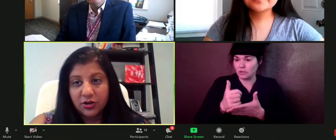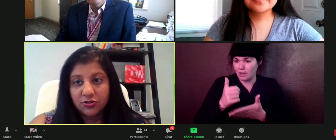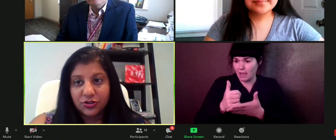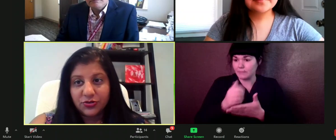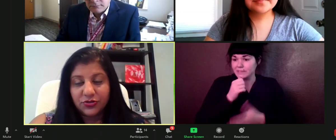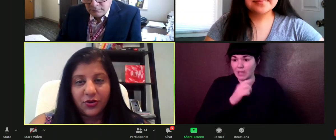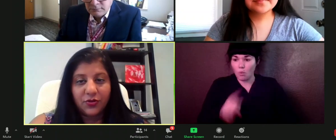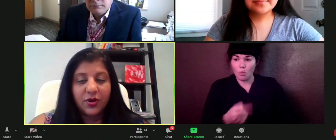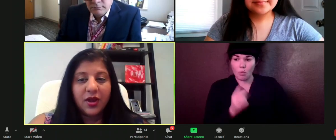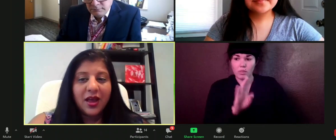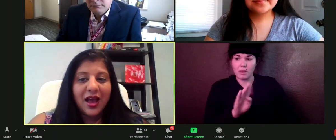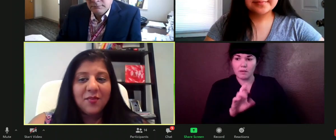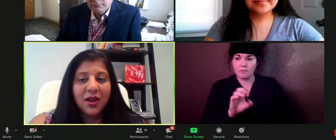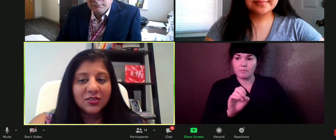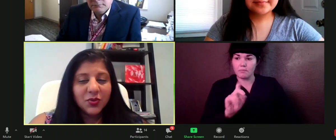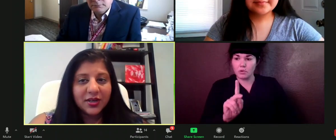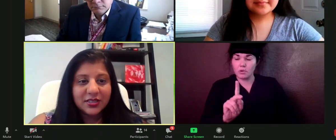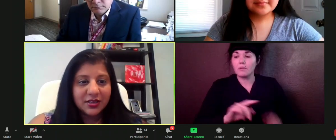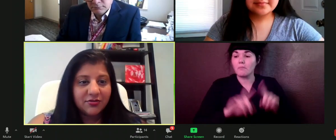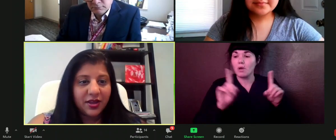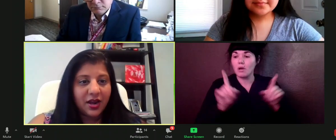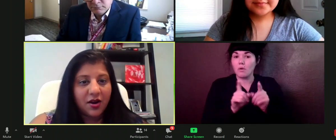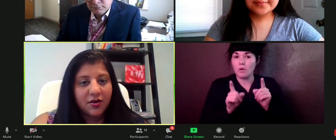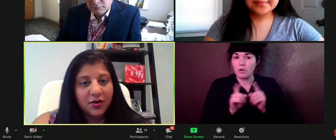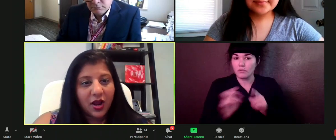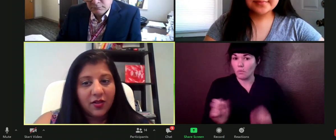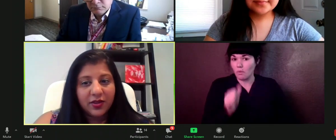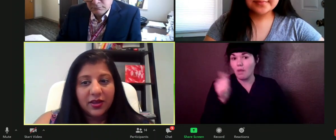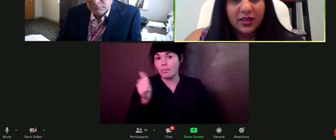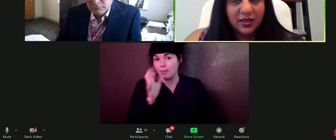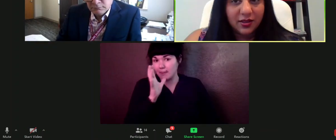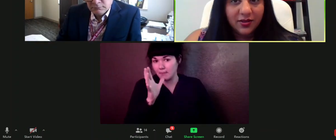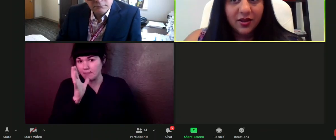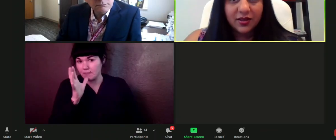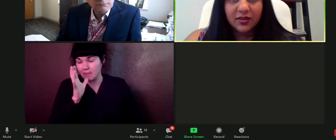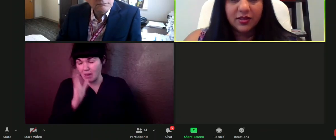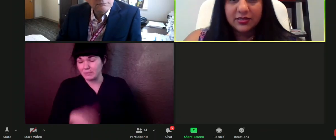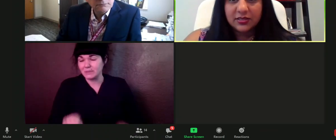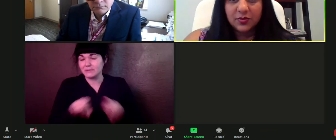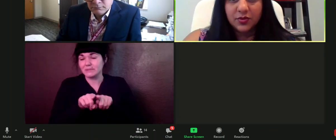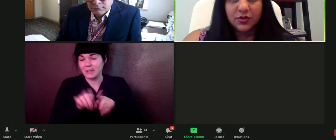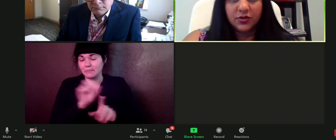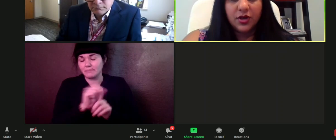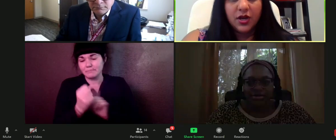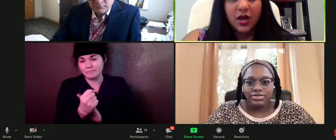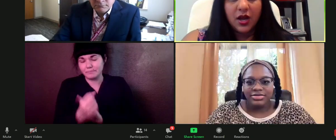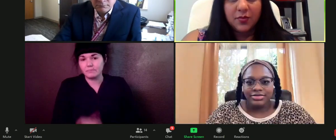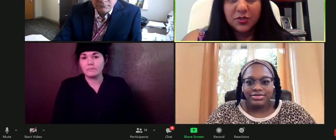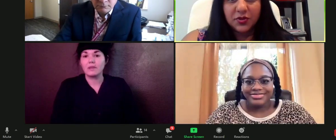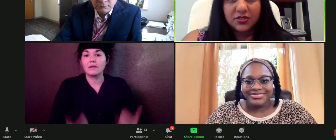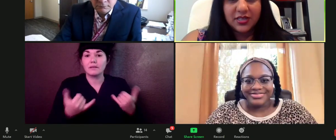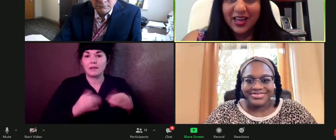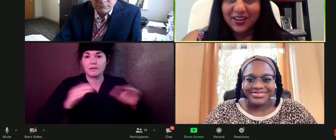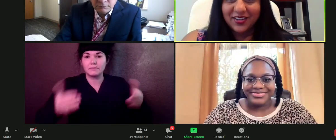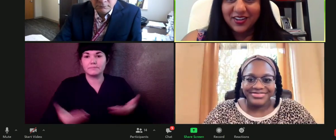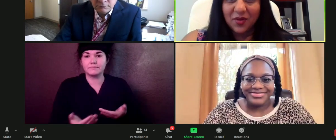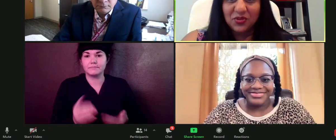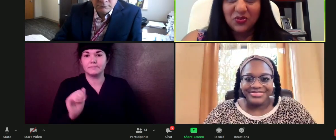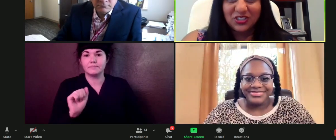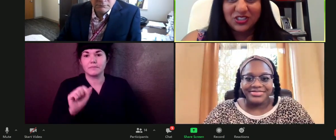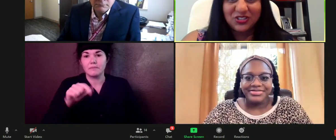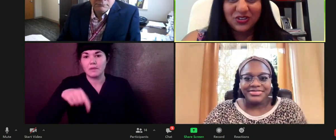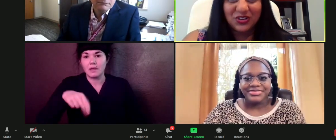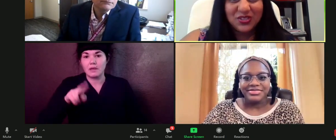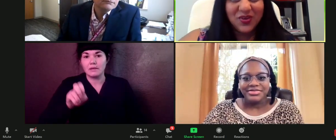in her, in her shoes. So, um, I also wanted to invite our colleague, Akilah. Akilah has a similar, um, experience and had a